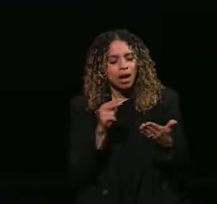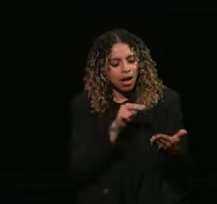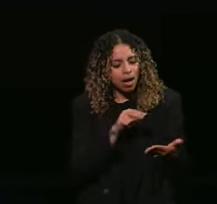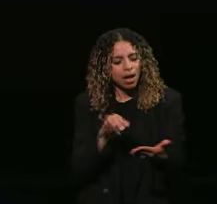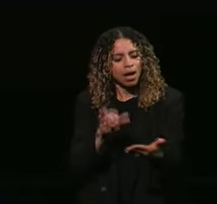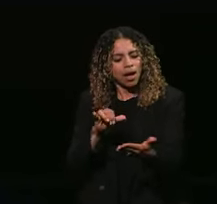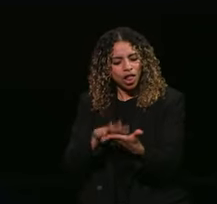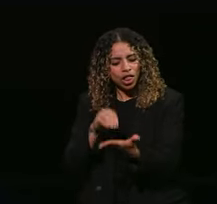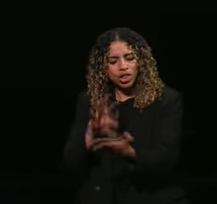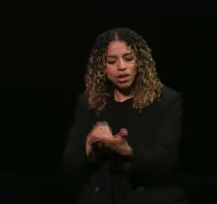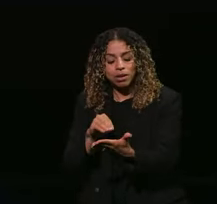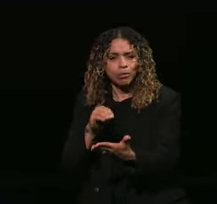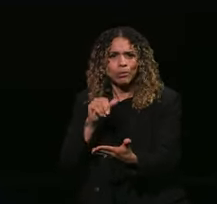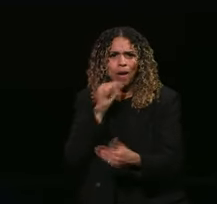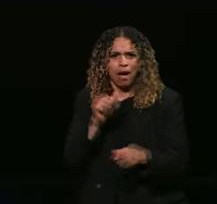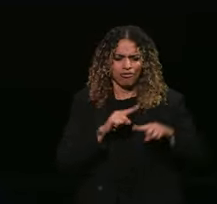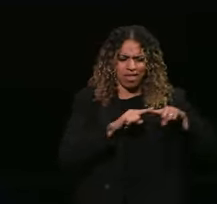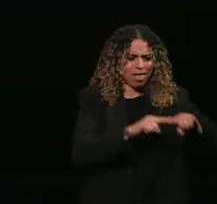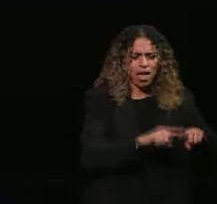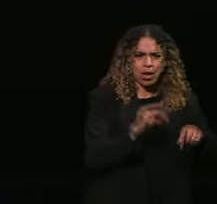not through the news sequences, and